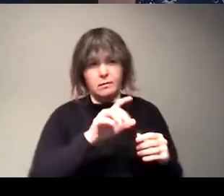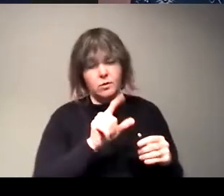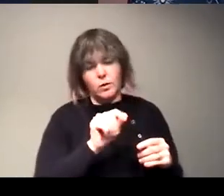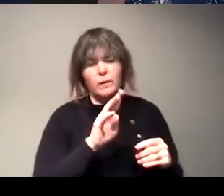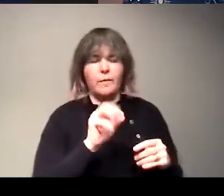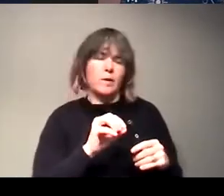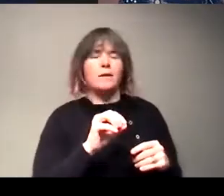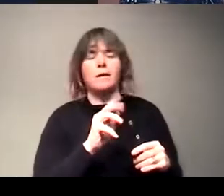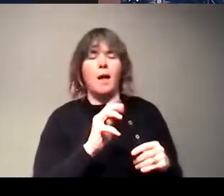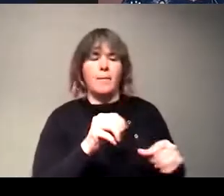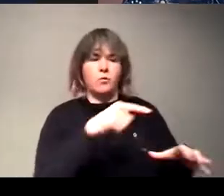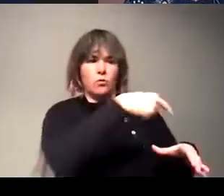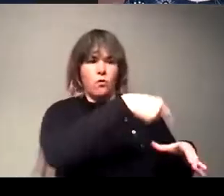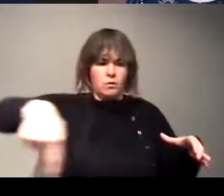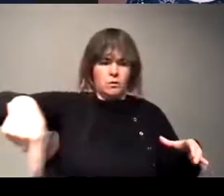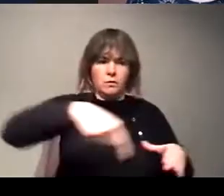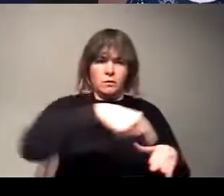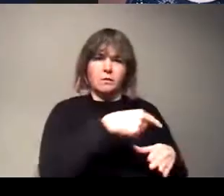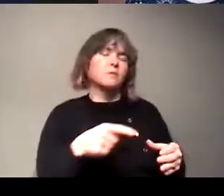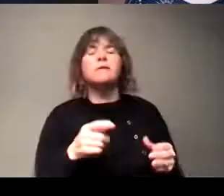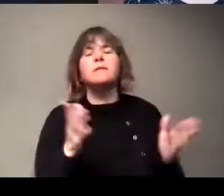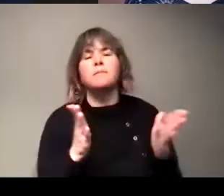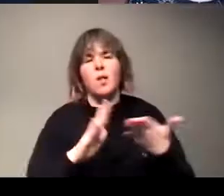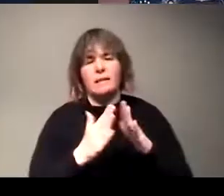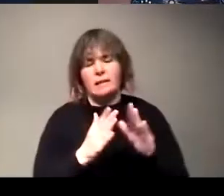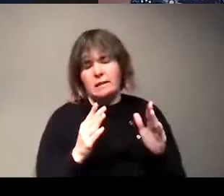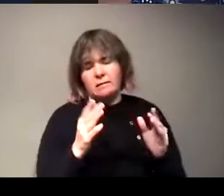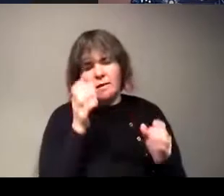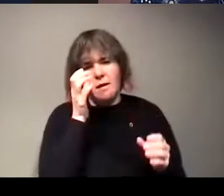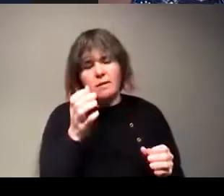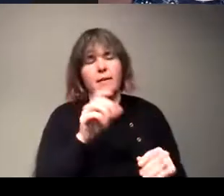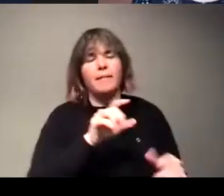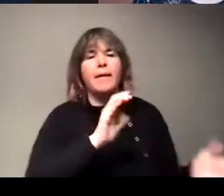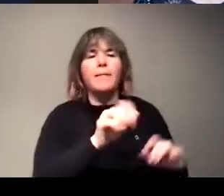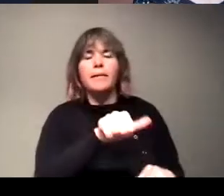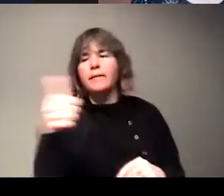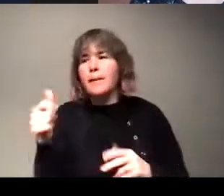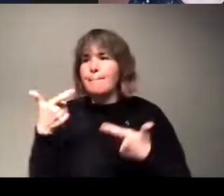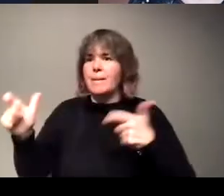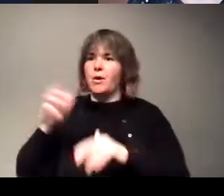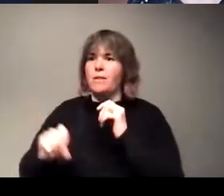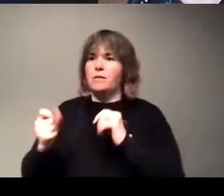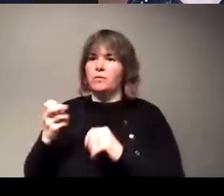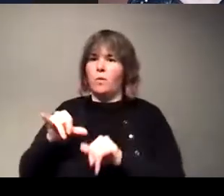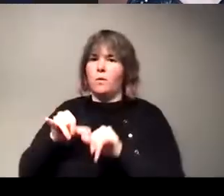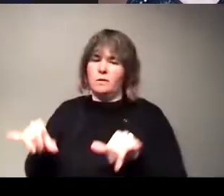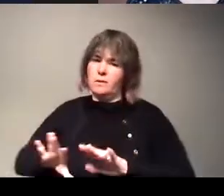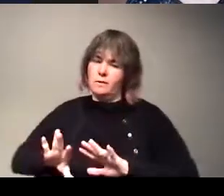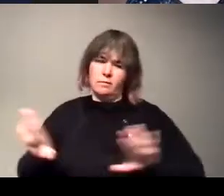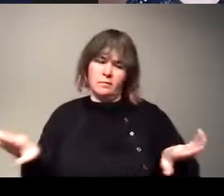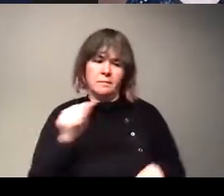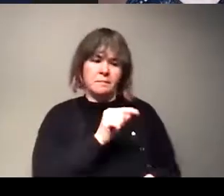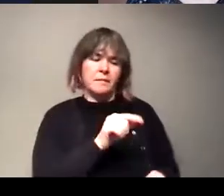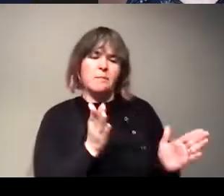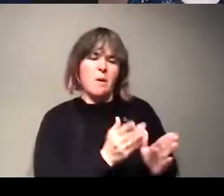across. So it's like the size of a small city, as opposed to things that are like bigger than the solar system. And so